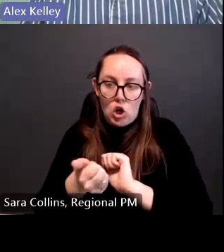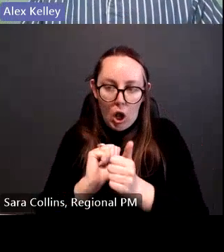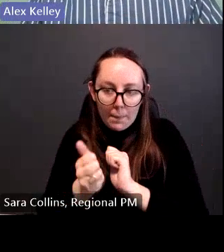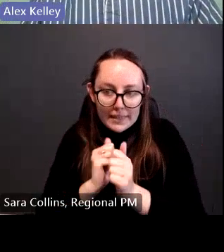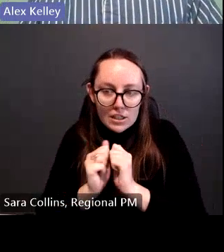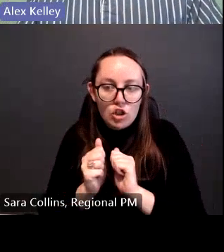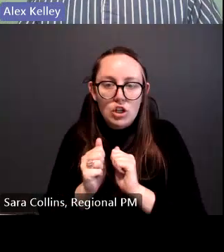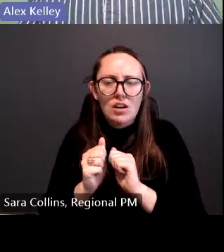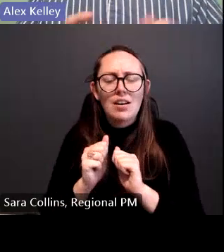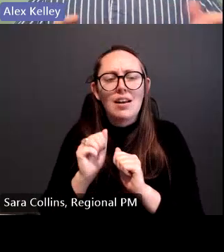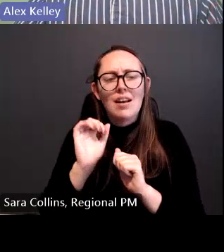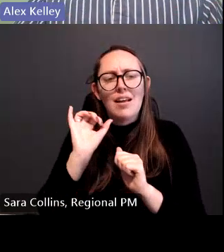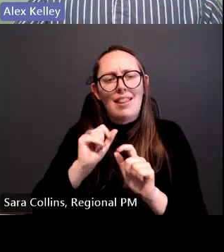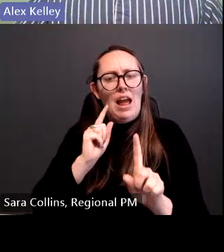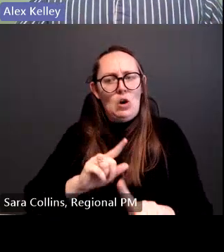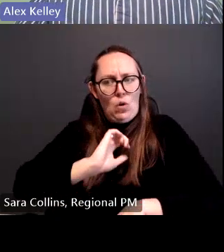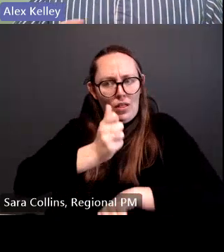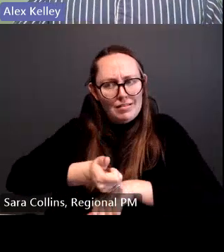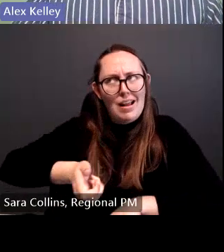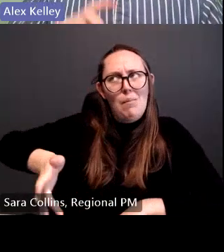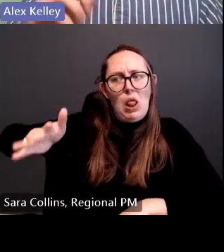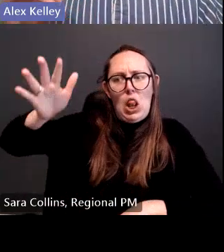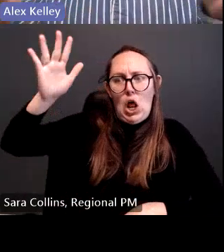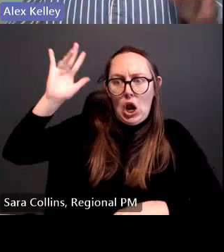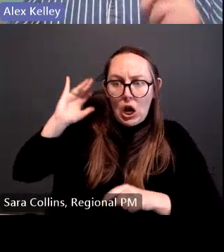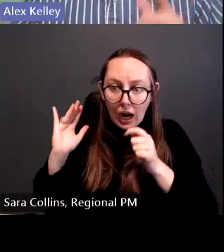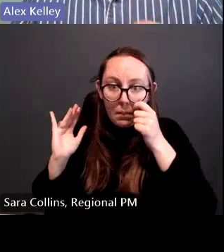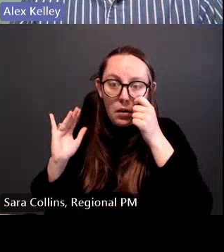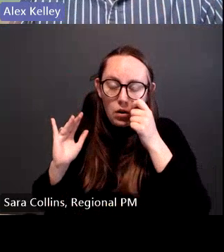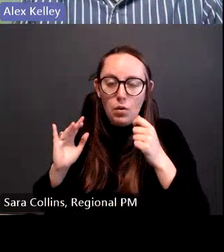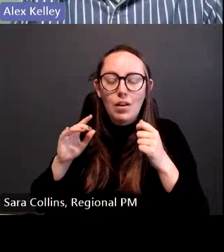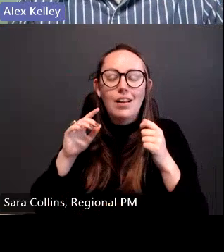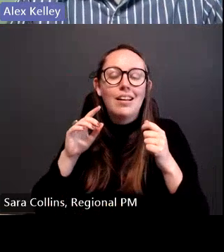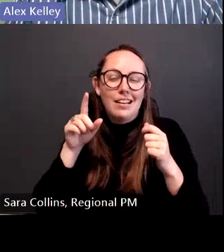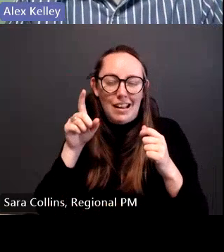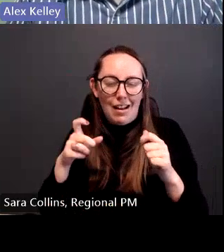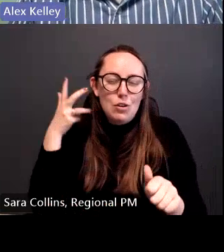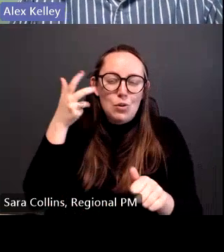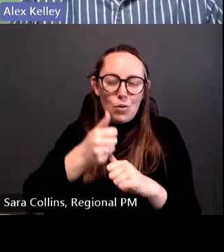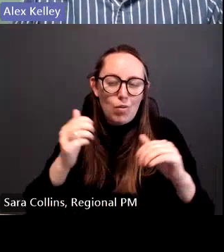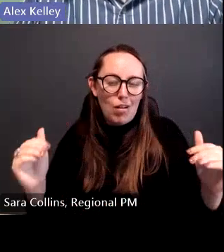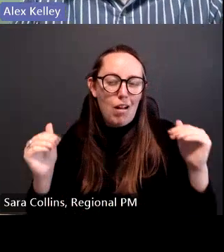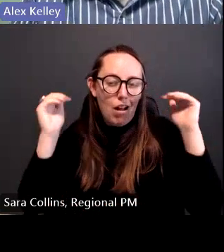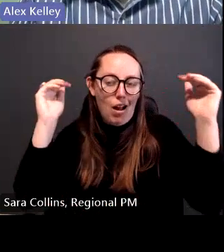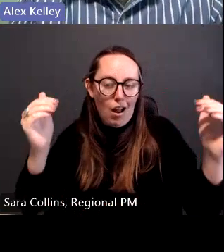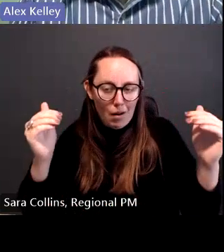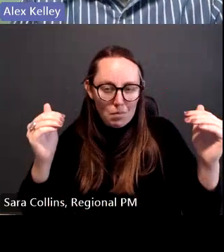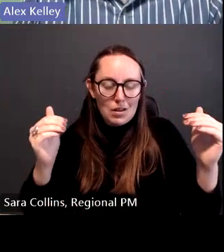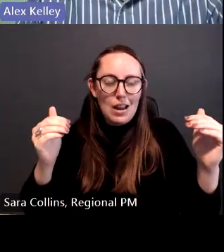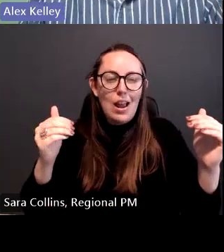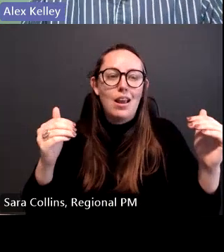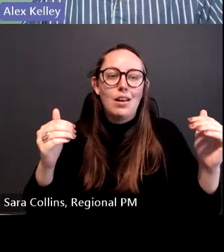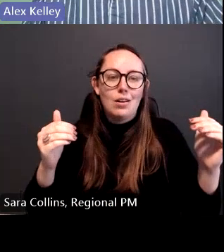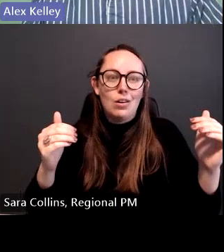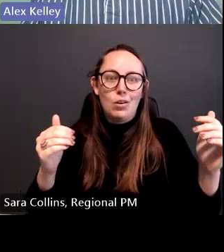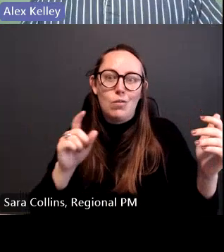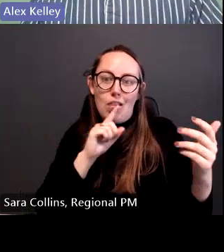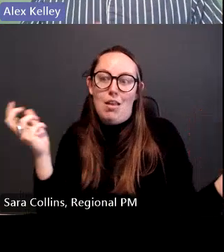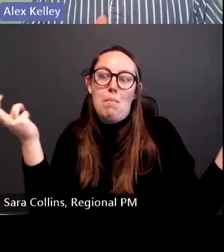some time ago. And there's a way to update this goal to reflect the practices that the state has been